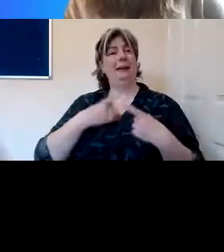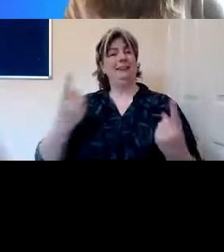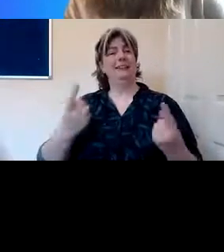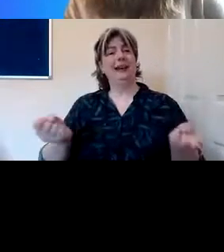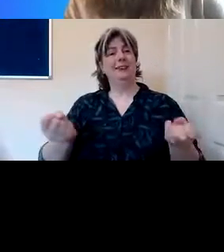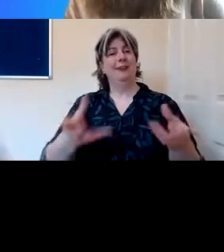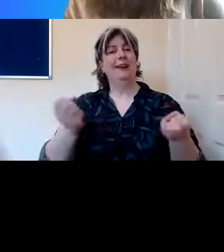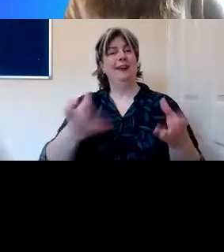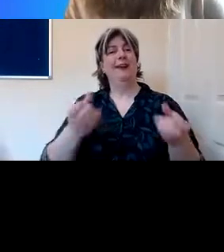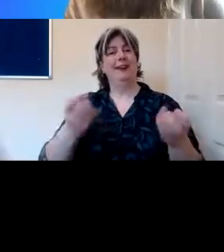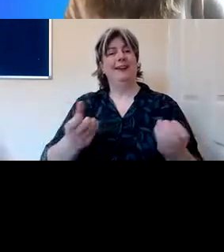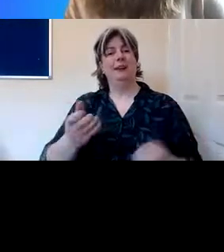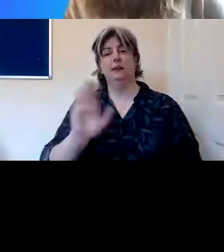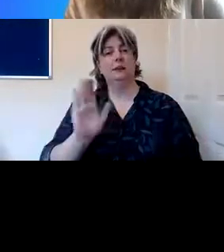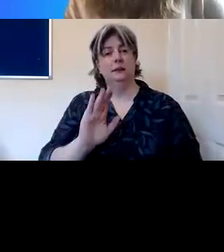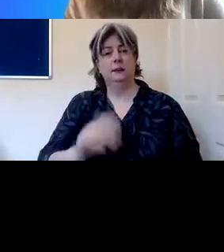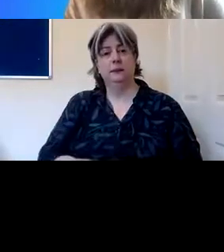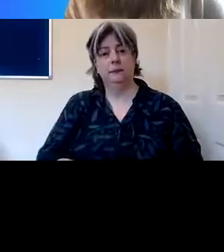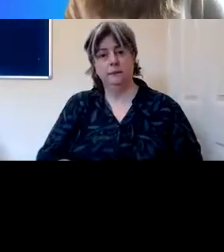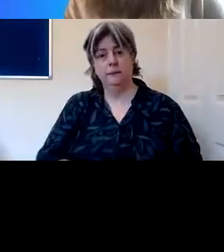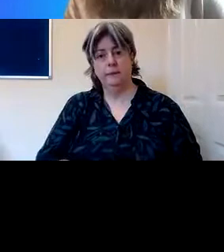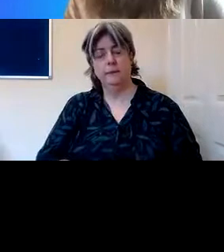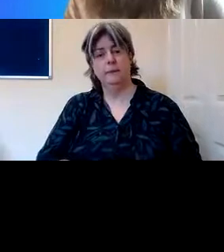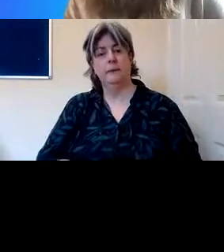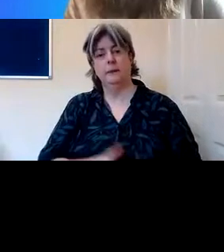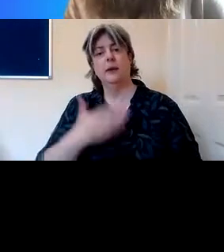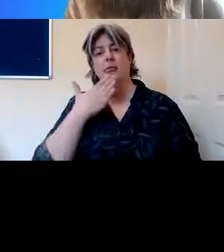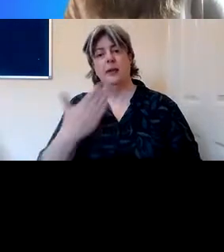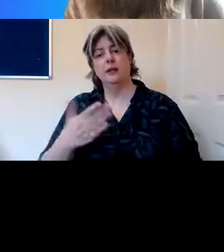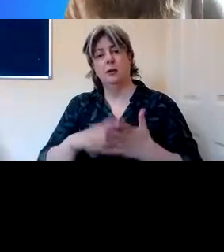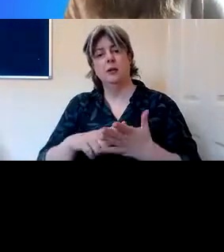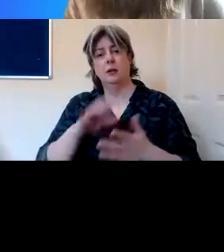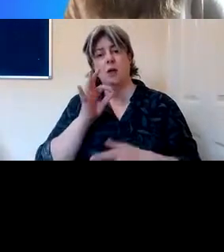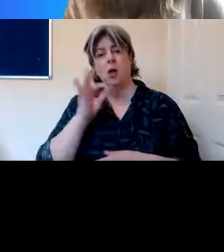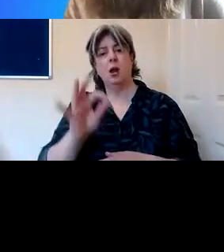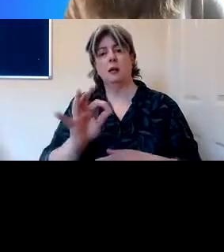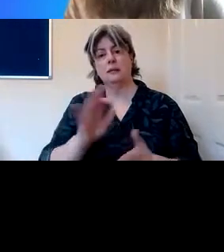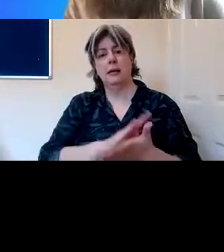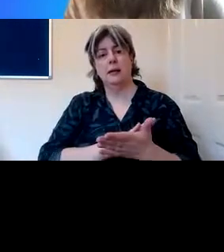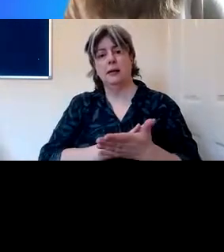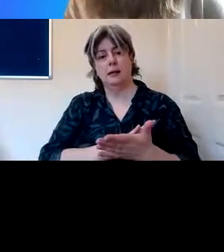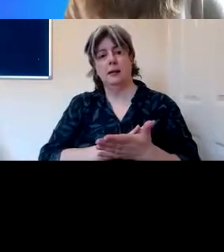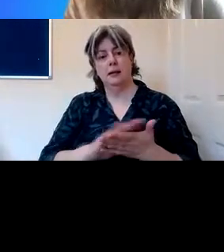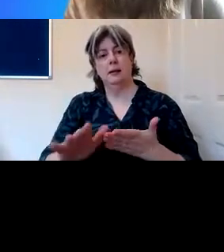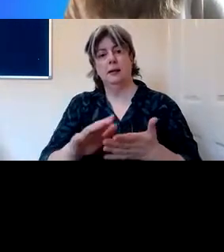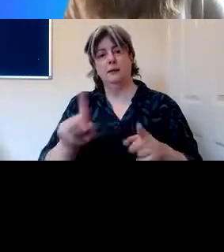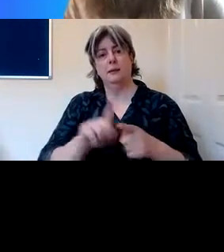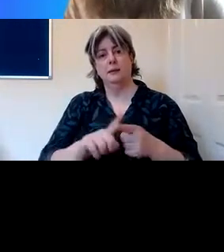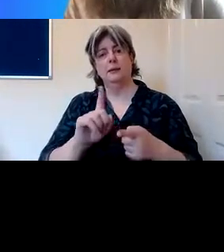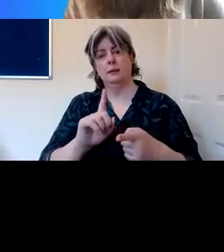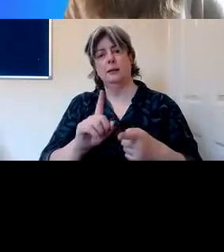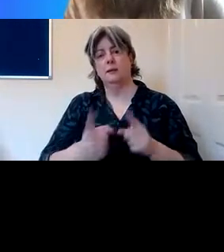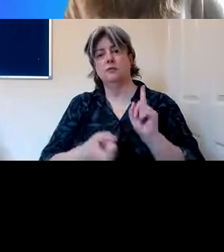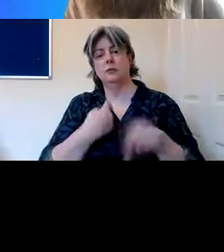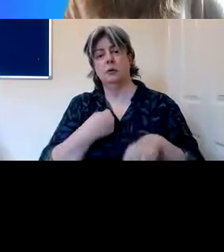Thank you, Lee. Thank you for your response. I'll ask the same question now to Helen Mary Jones. Helen, would you like me to repeat the question, or are you